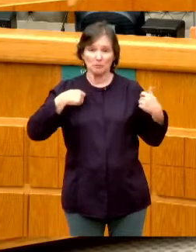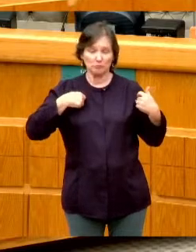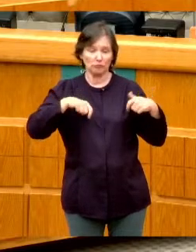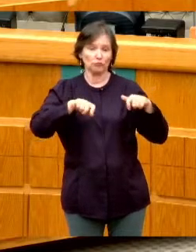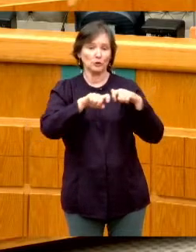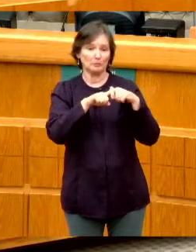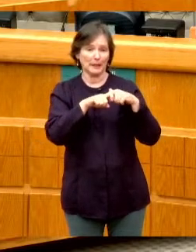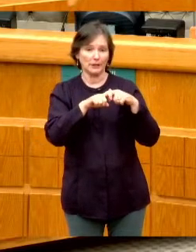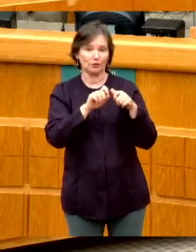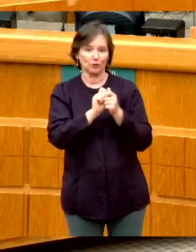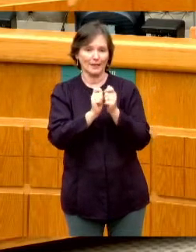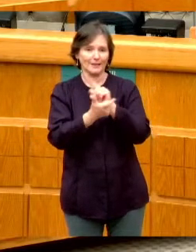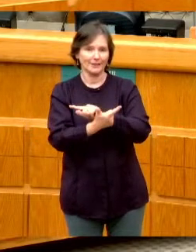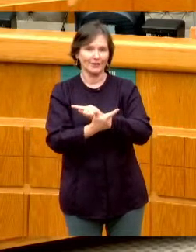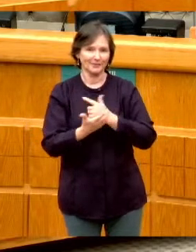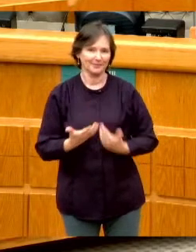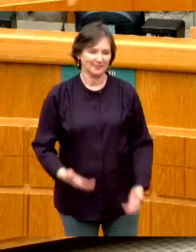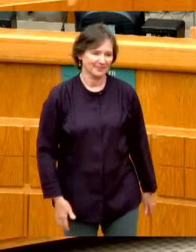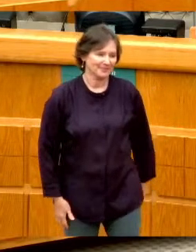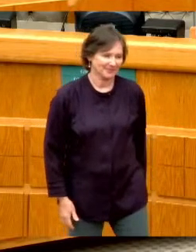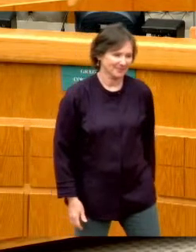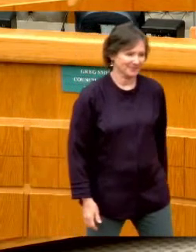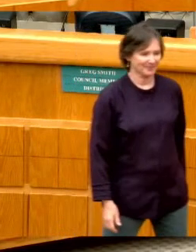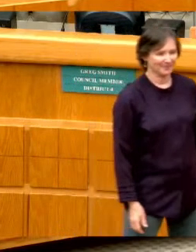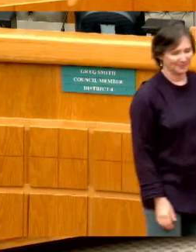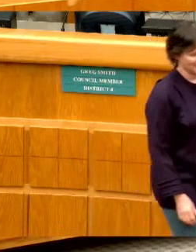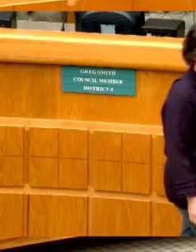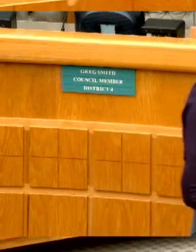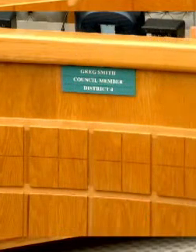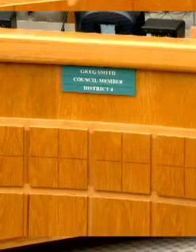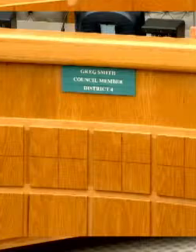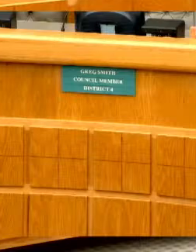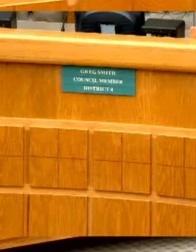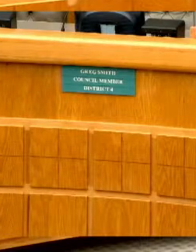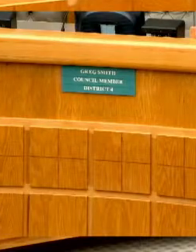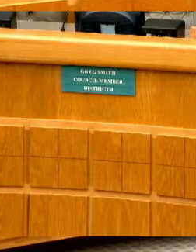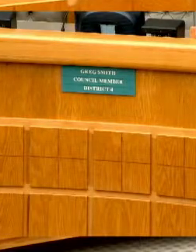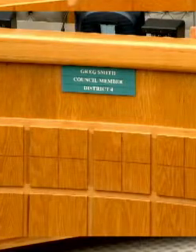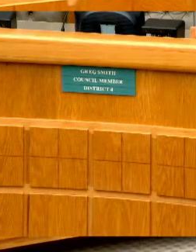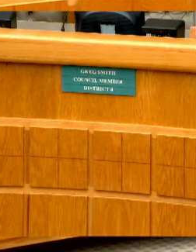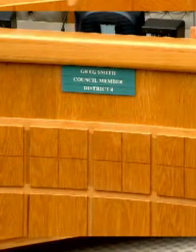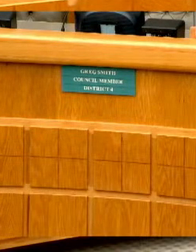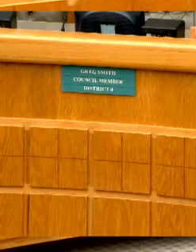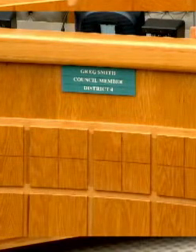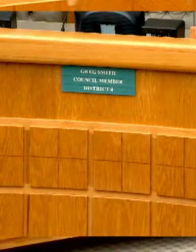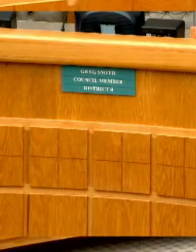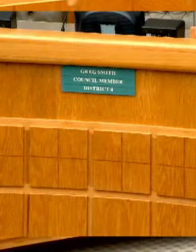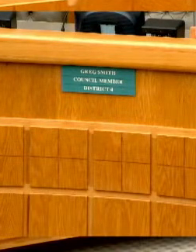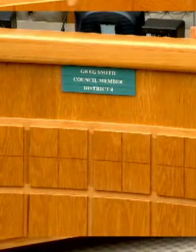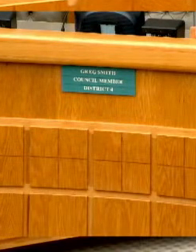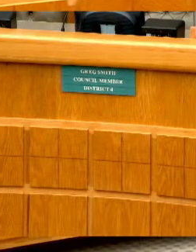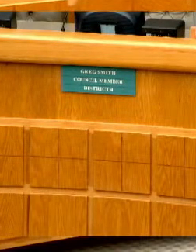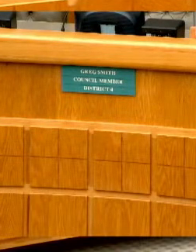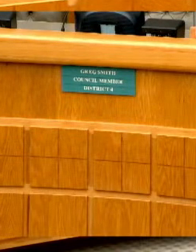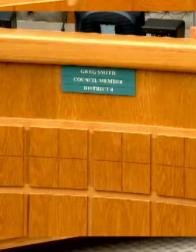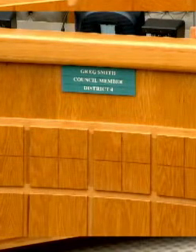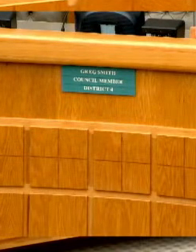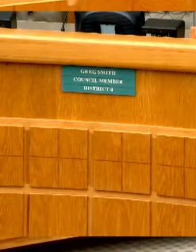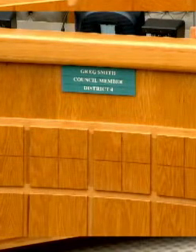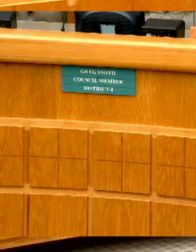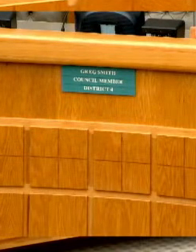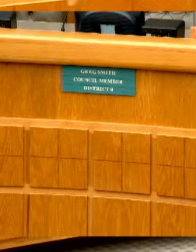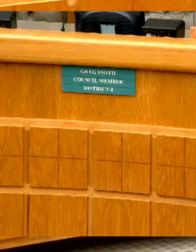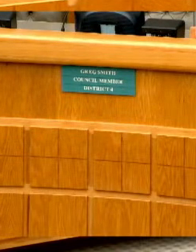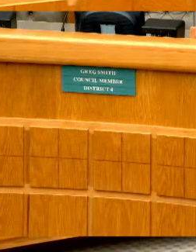quienes están confinados en sus hogares. La ciudad de Corpus Christi es líder en llevar a cabo este programa y esa es la razón principal por la que el gobernador va